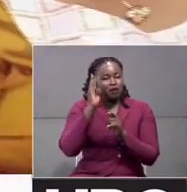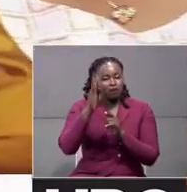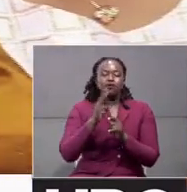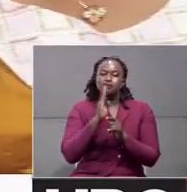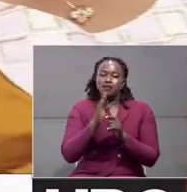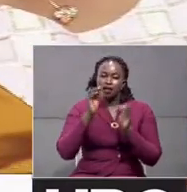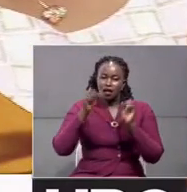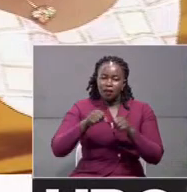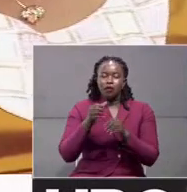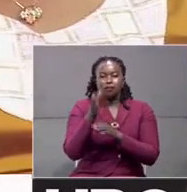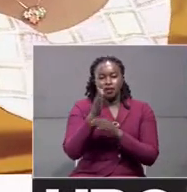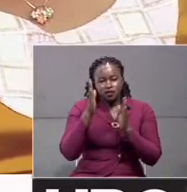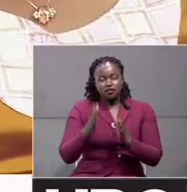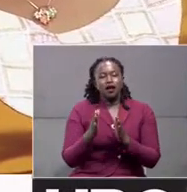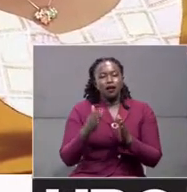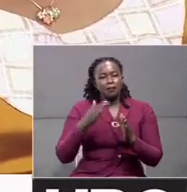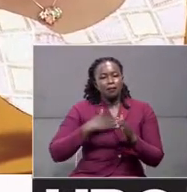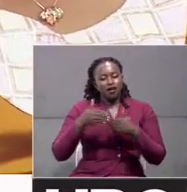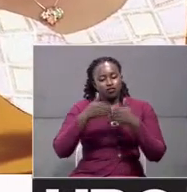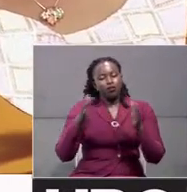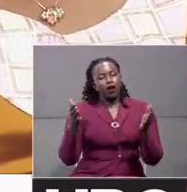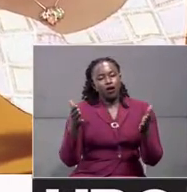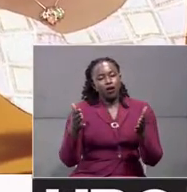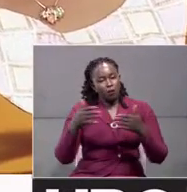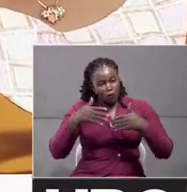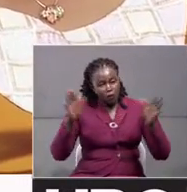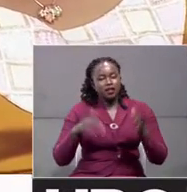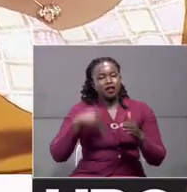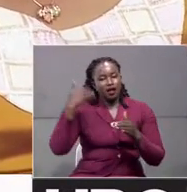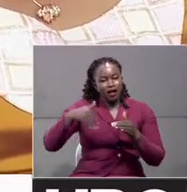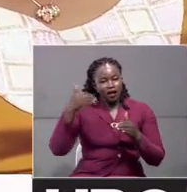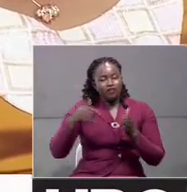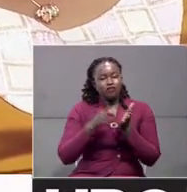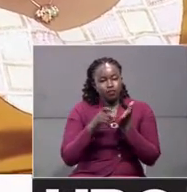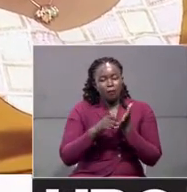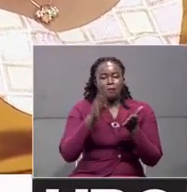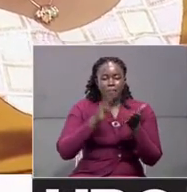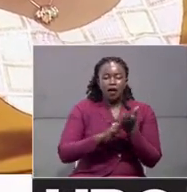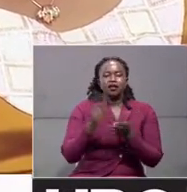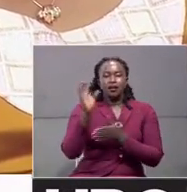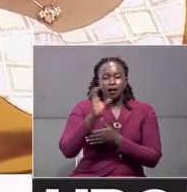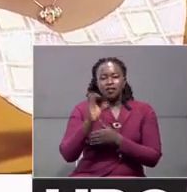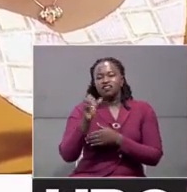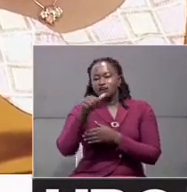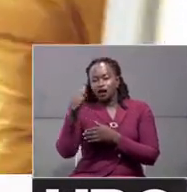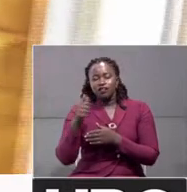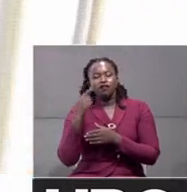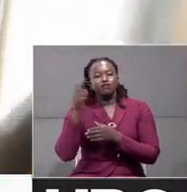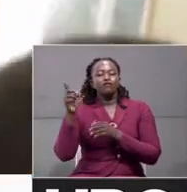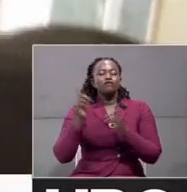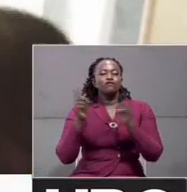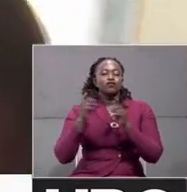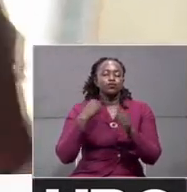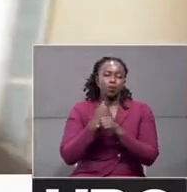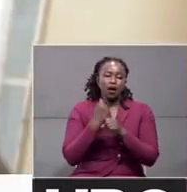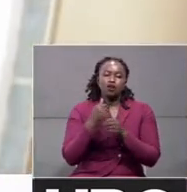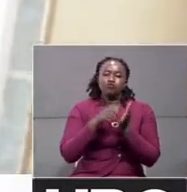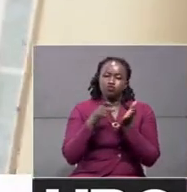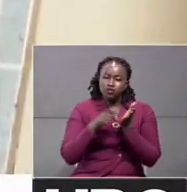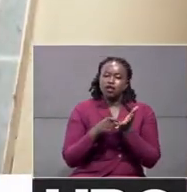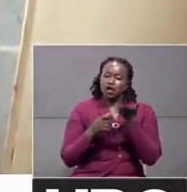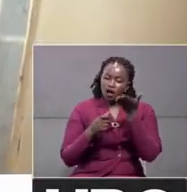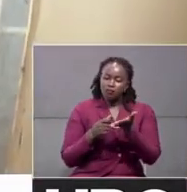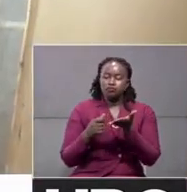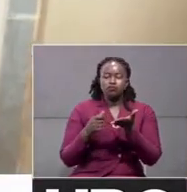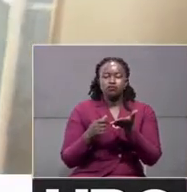open to general public every Tuesday. Only on Tuesday, Monday is for cabinet, the rest of the days are for field work. Robert Onyango,